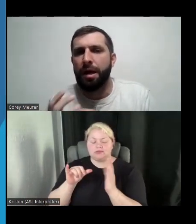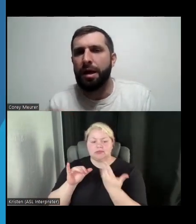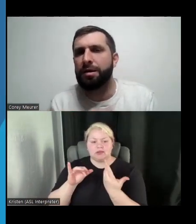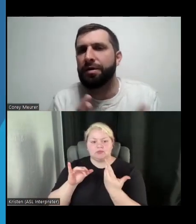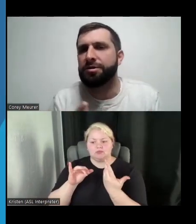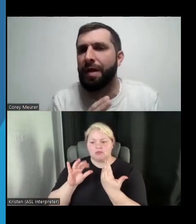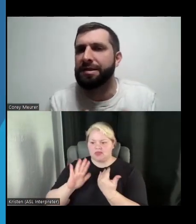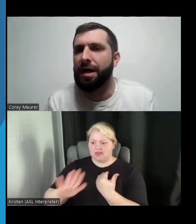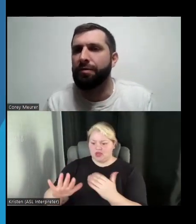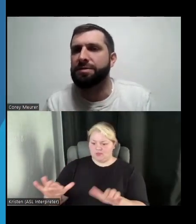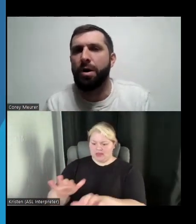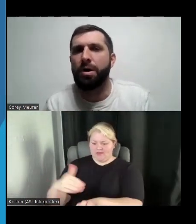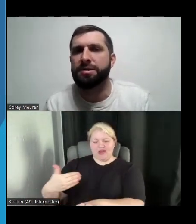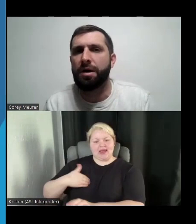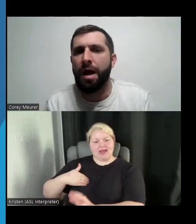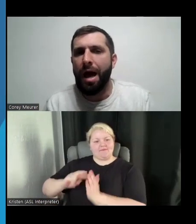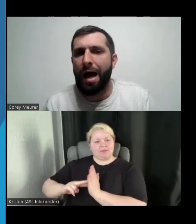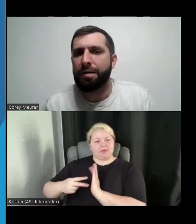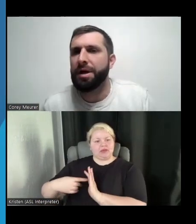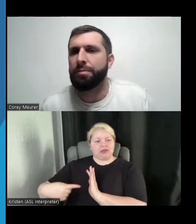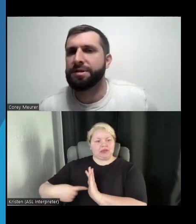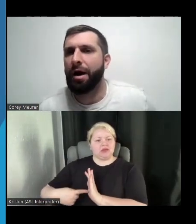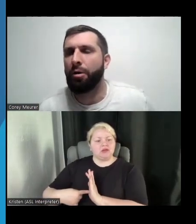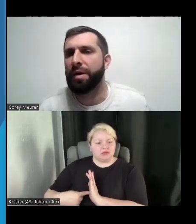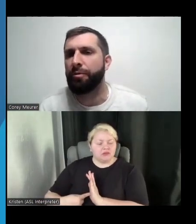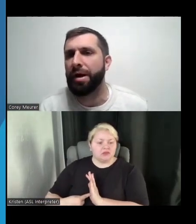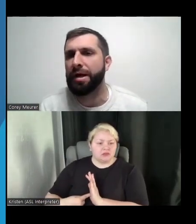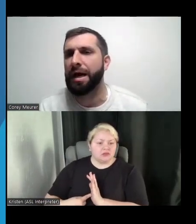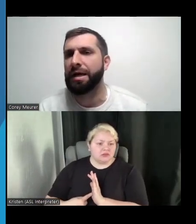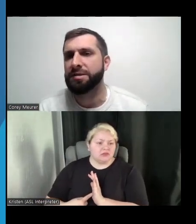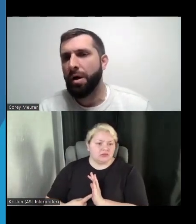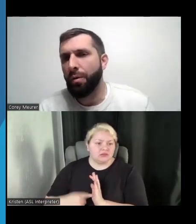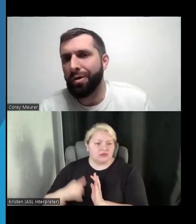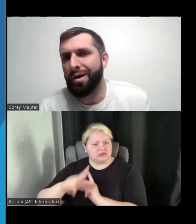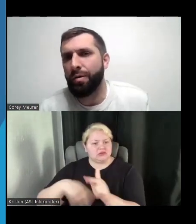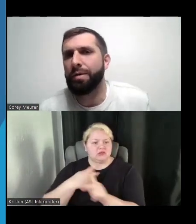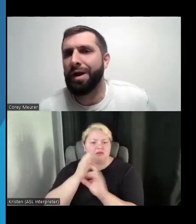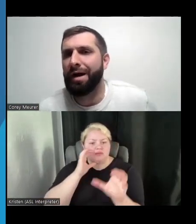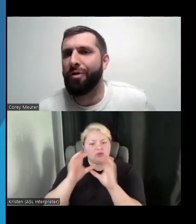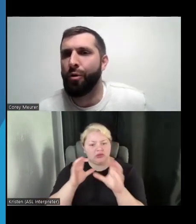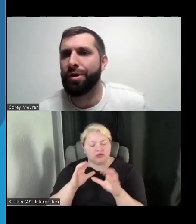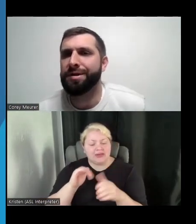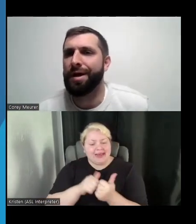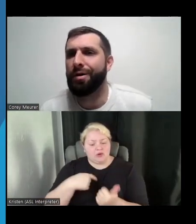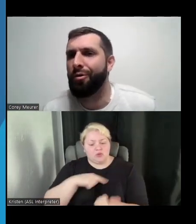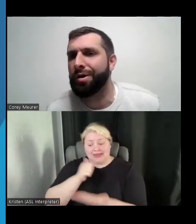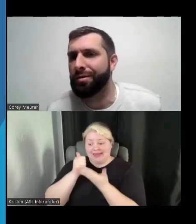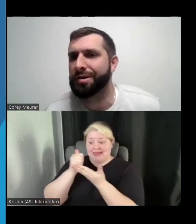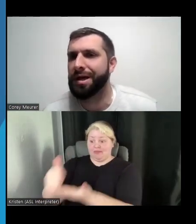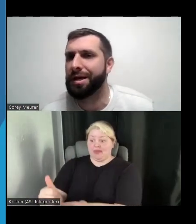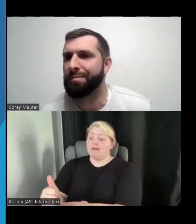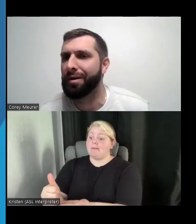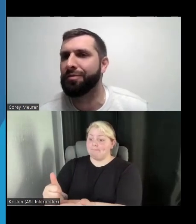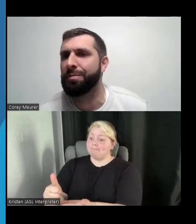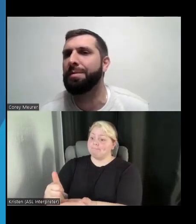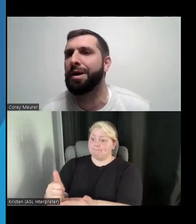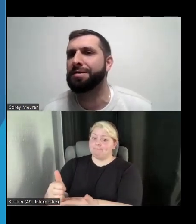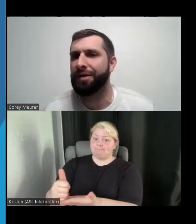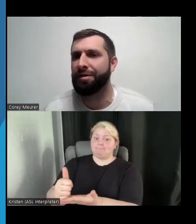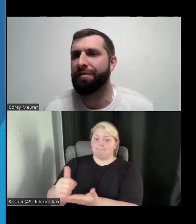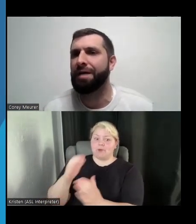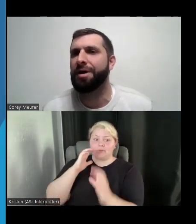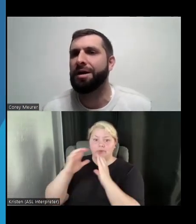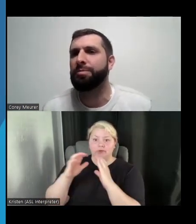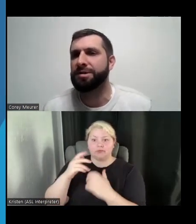and individualize our response on how to be able to help them, or recognize, well, you know what, we have Corey today, and Corey looks like he might only be